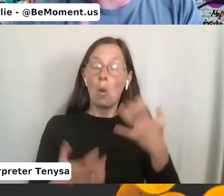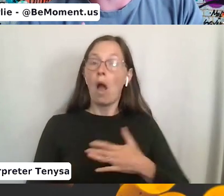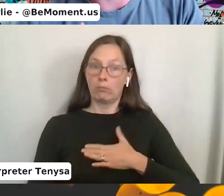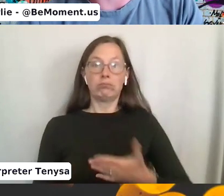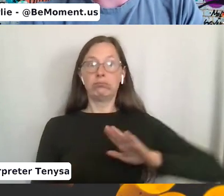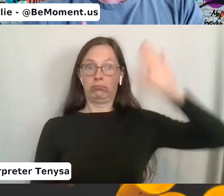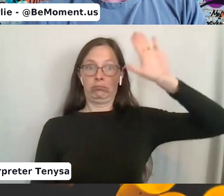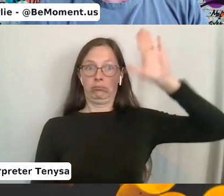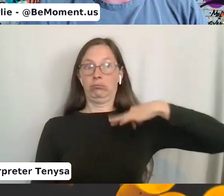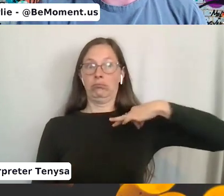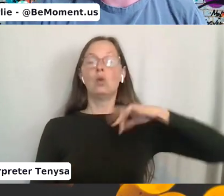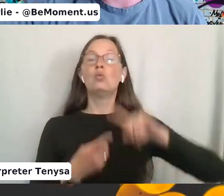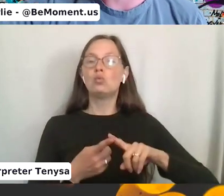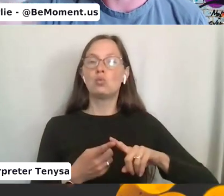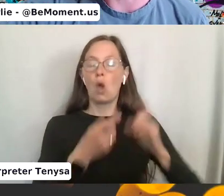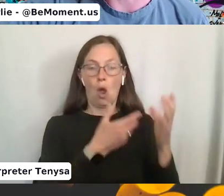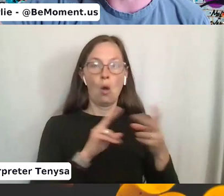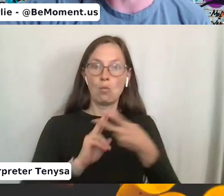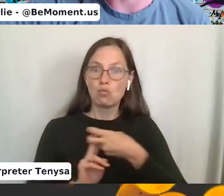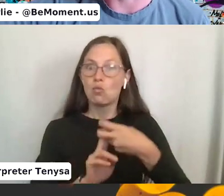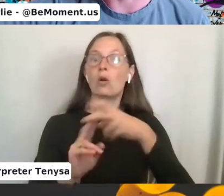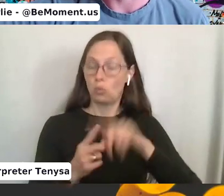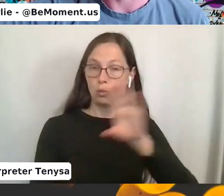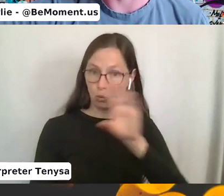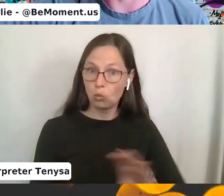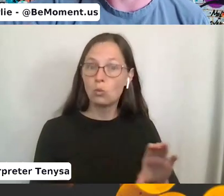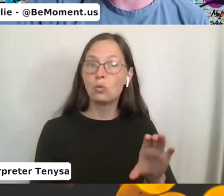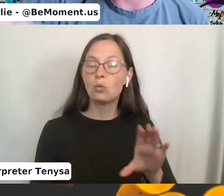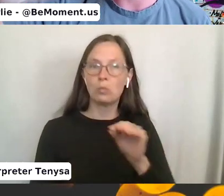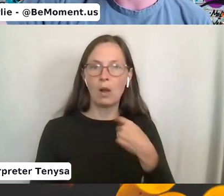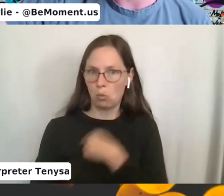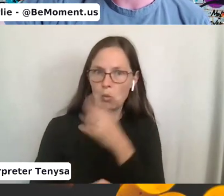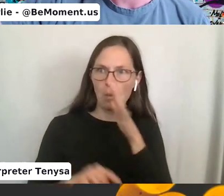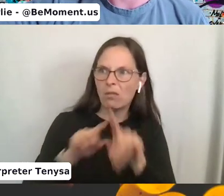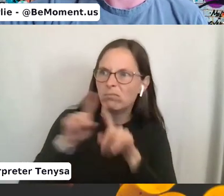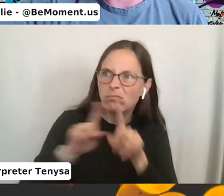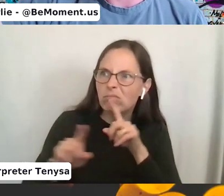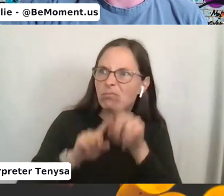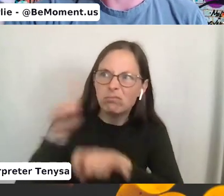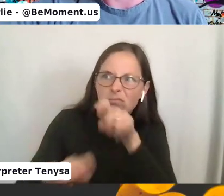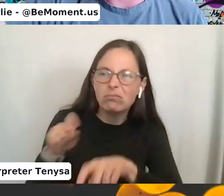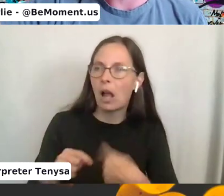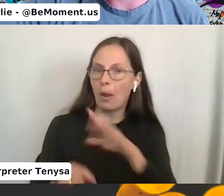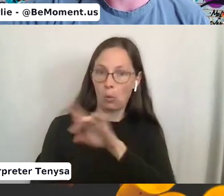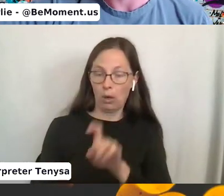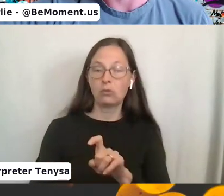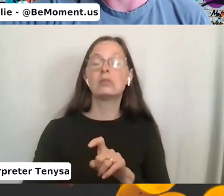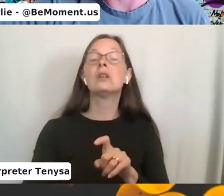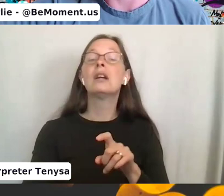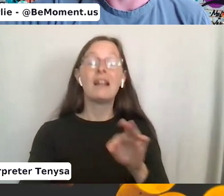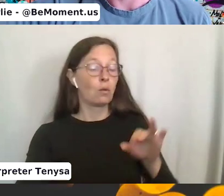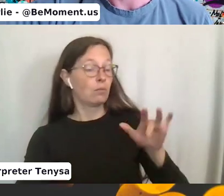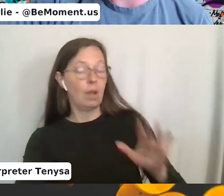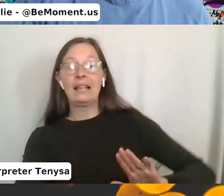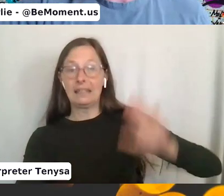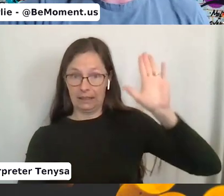interrogated about your question, raise your hand. There's a little raise hand button in the reactions section, and that will let us know that you have a working camera, that you